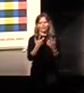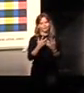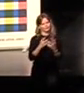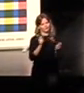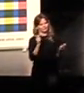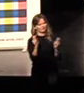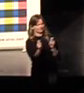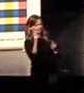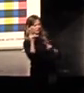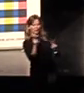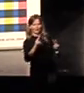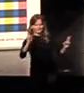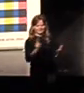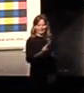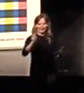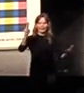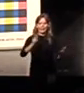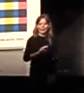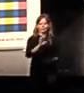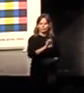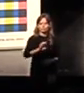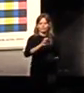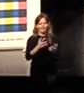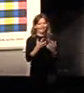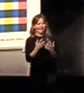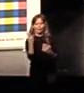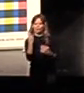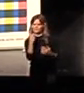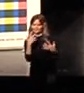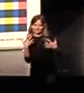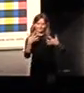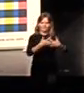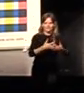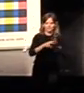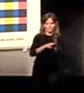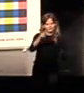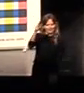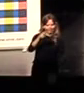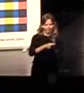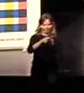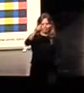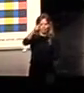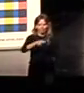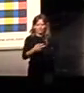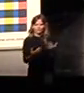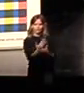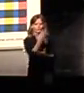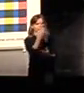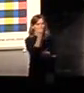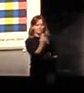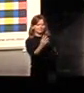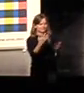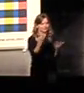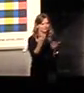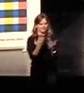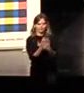and how arts het toe fits the sound of new skills and to day